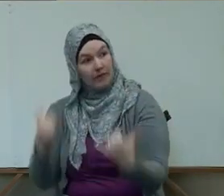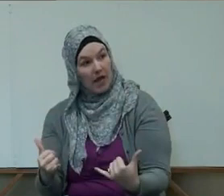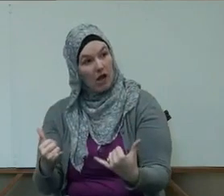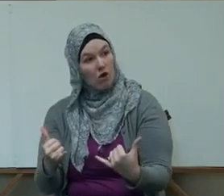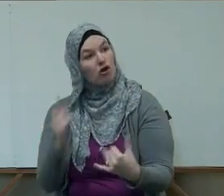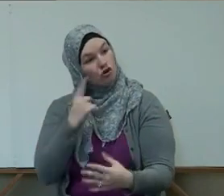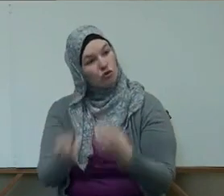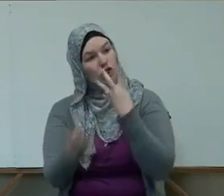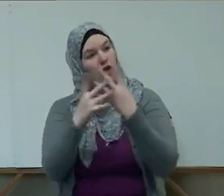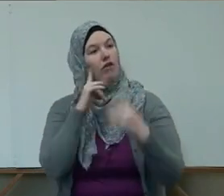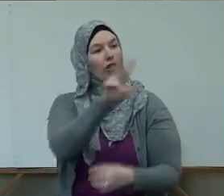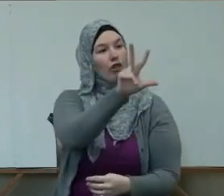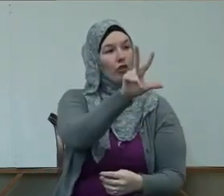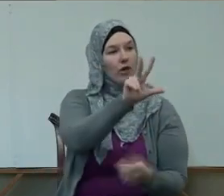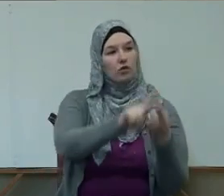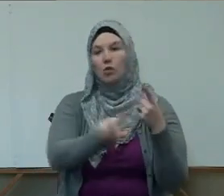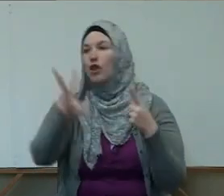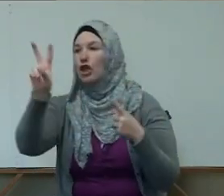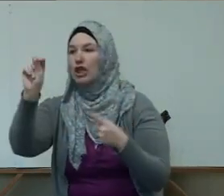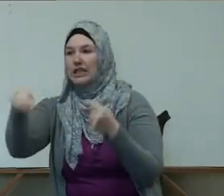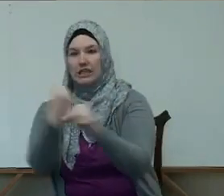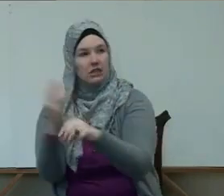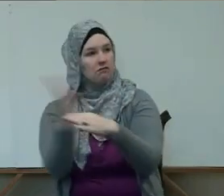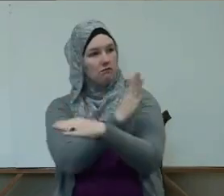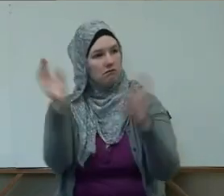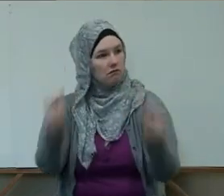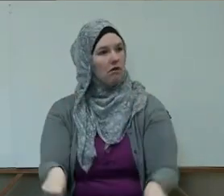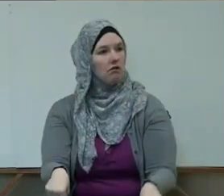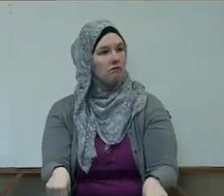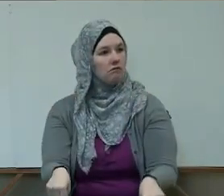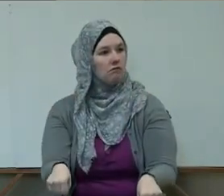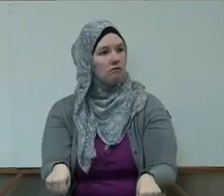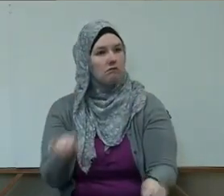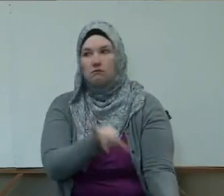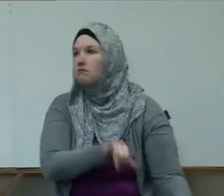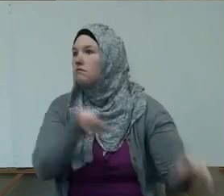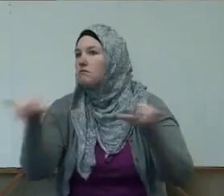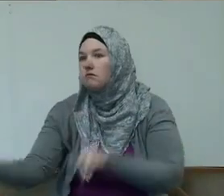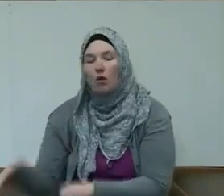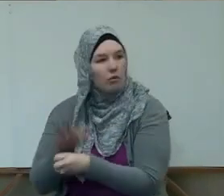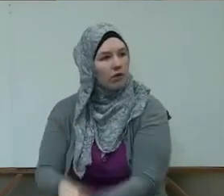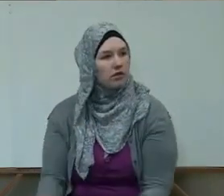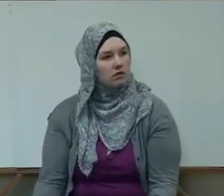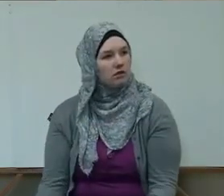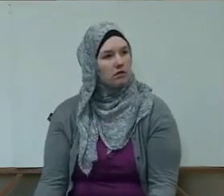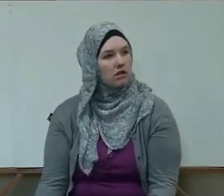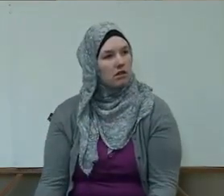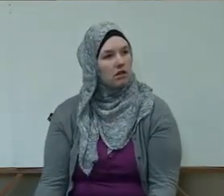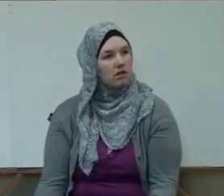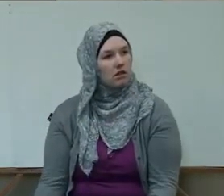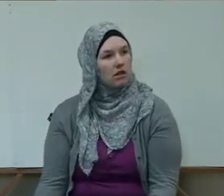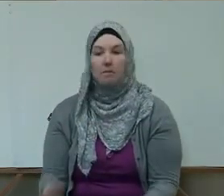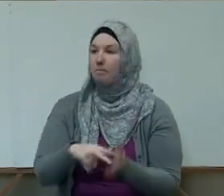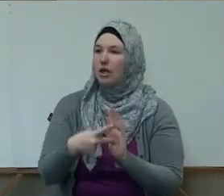3 and 30 years. This is oppressive. This is as oppressive as it can be, as if those